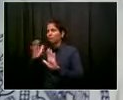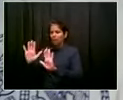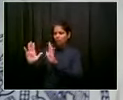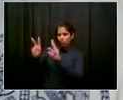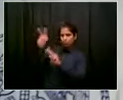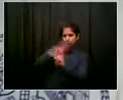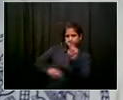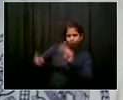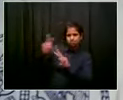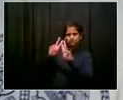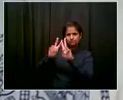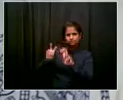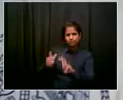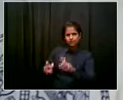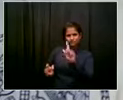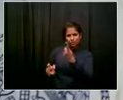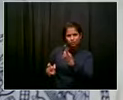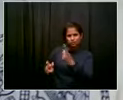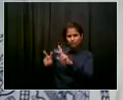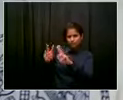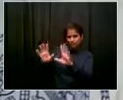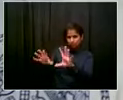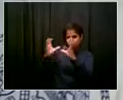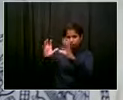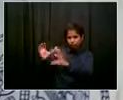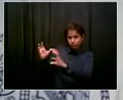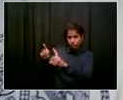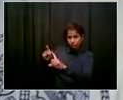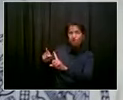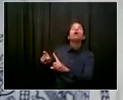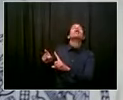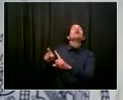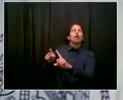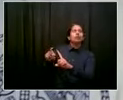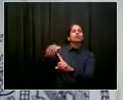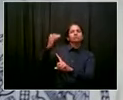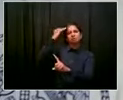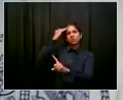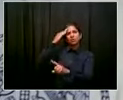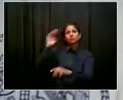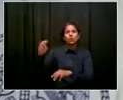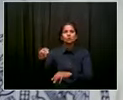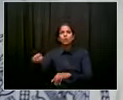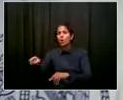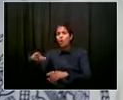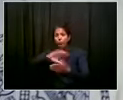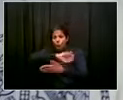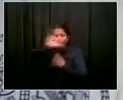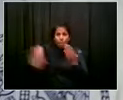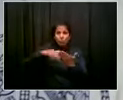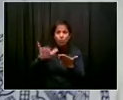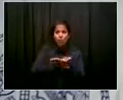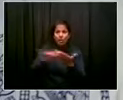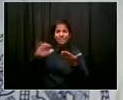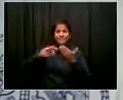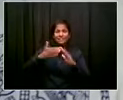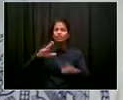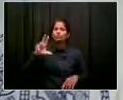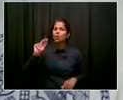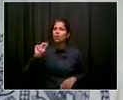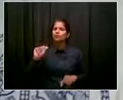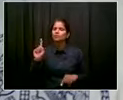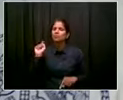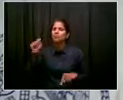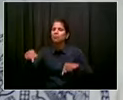vast majority of places but it is needed sometimes it's something we want to do carefully sparingly in all